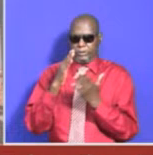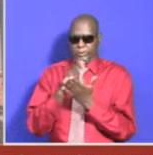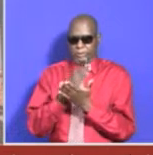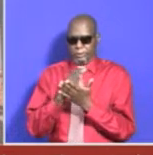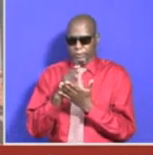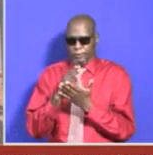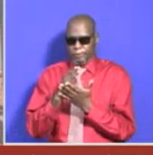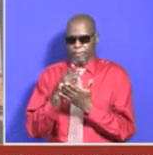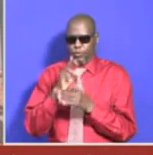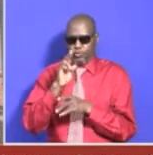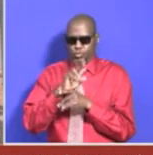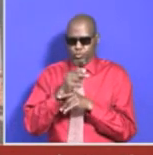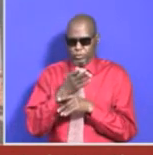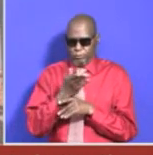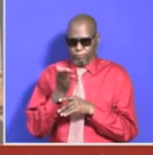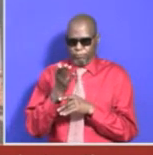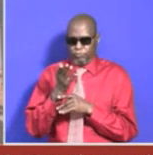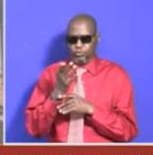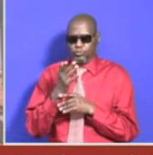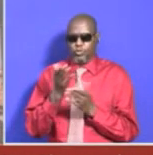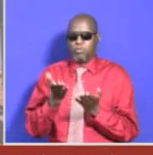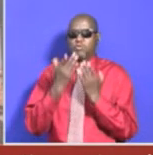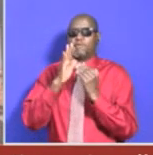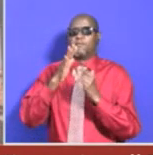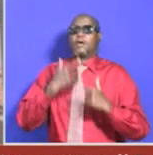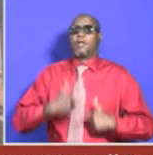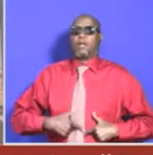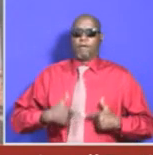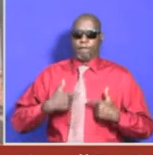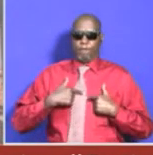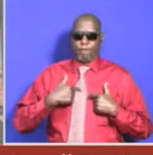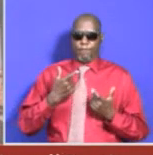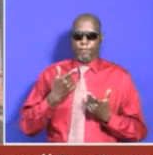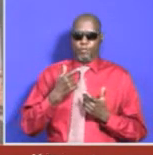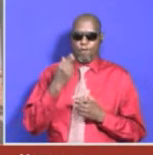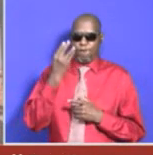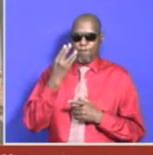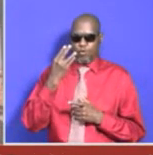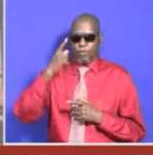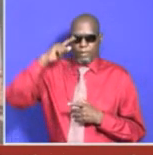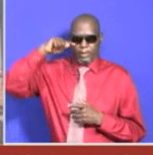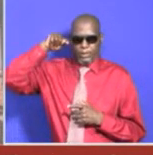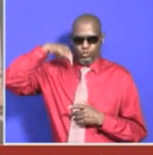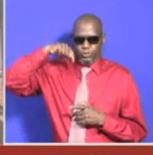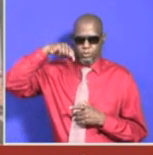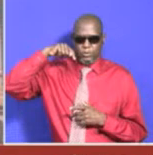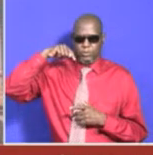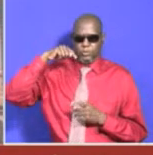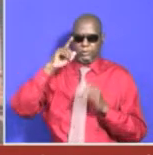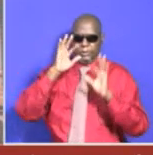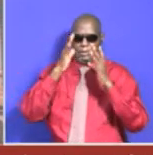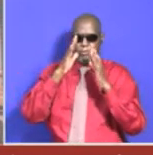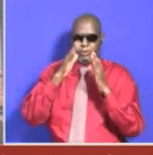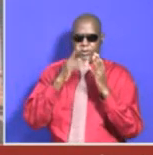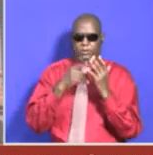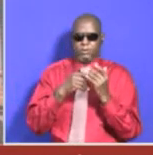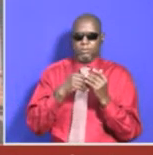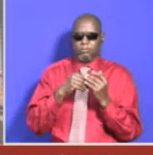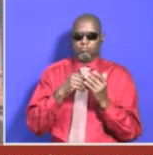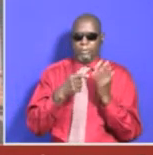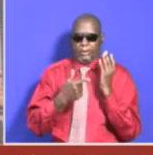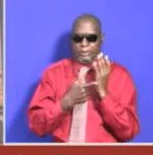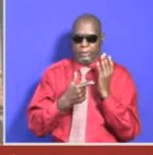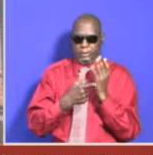use them to better themselves. Speaking as he's presided over the fourth graduation ceremony of Nyeri National Polytechnic in Nyeri County,